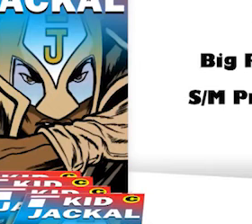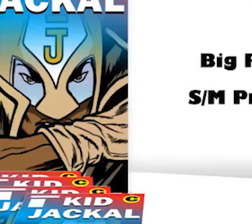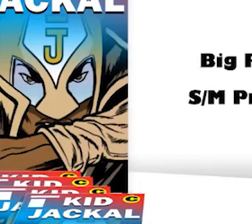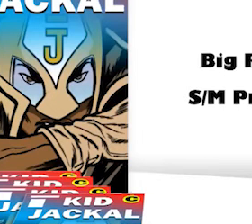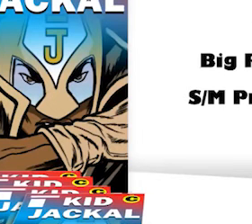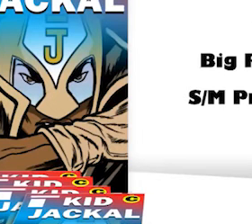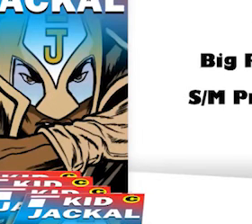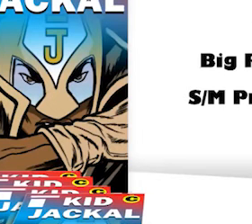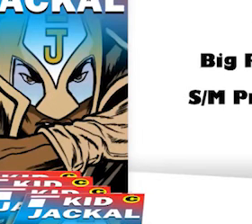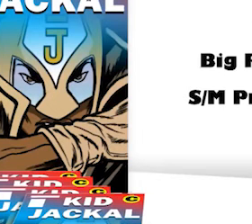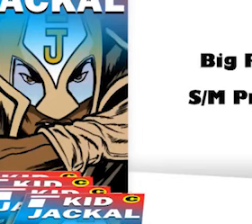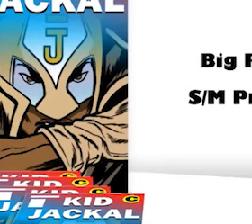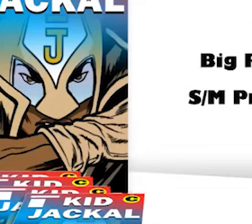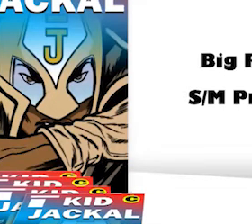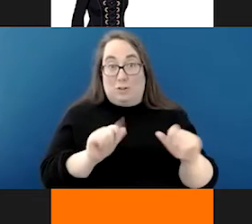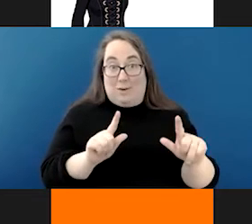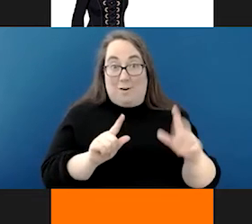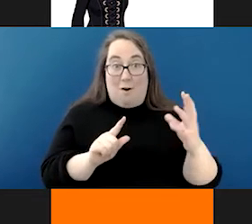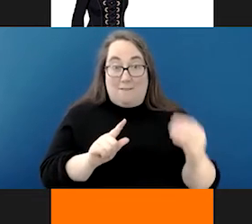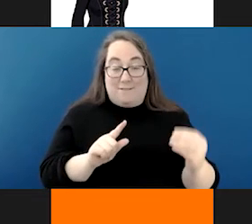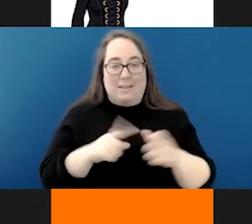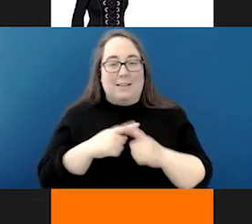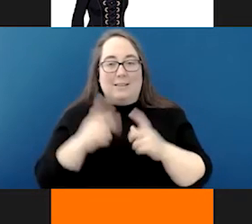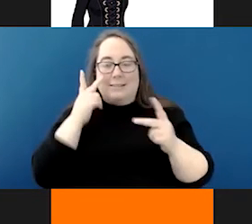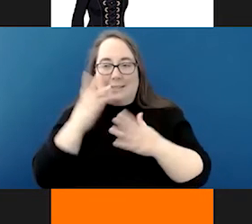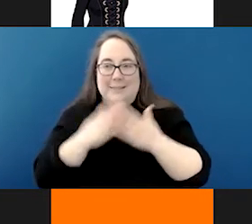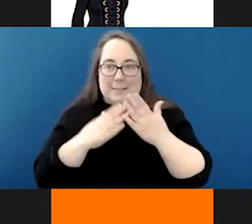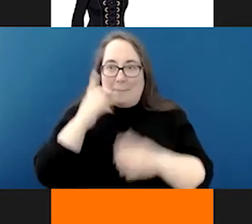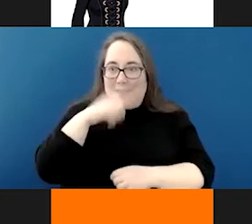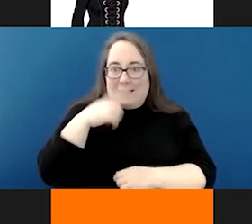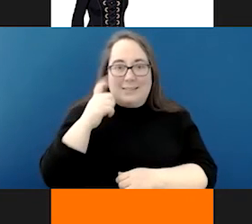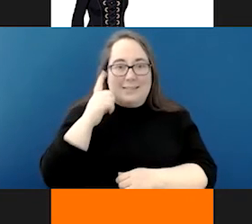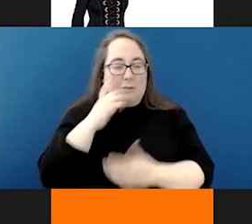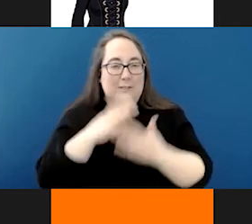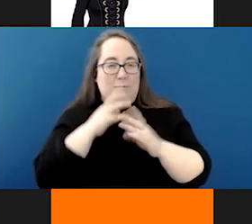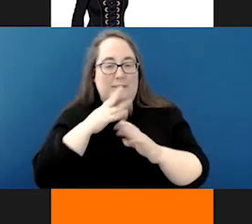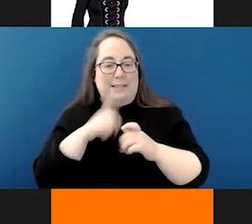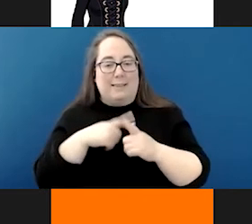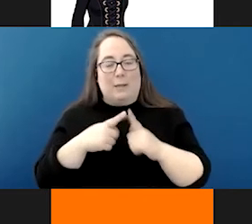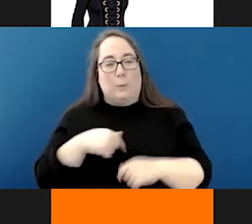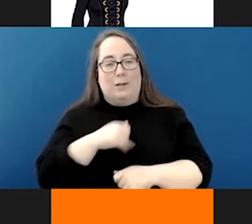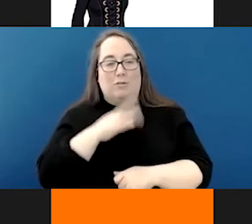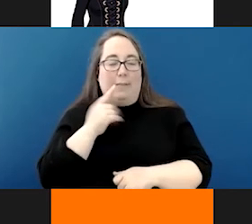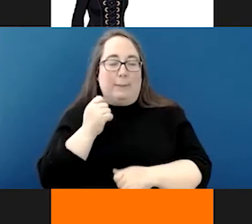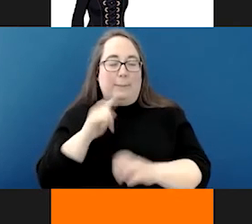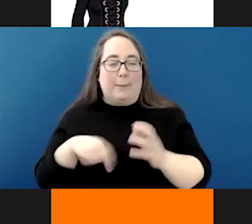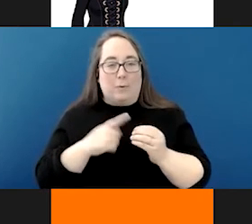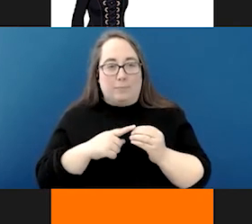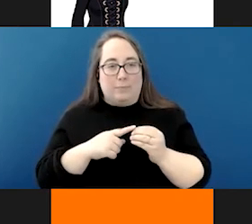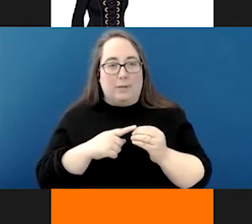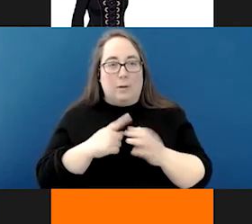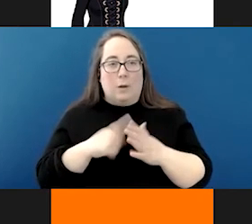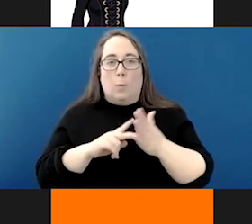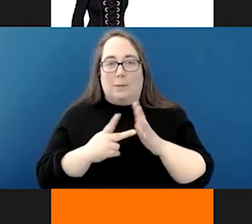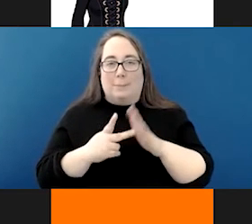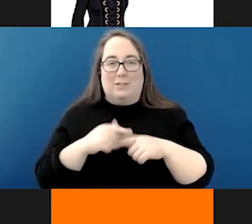my screen so maybe I can see some faces and hear some voices, and then we can talk a little bit about what it means to create